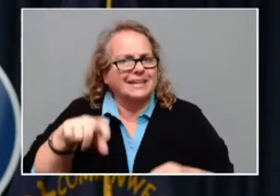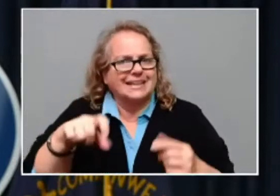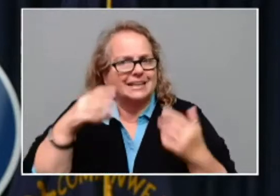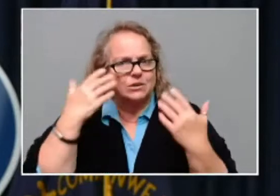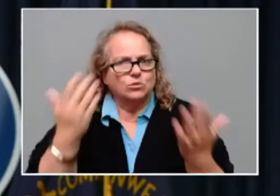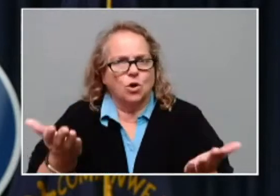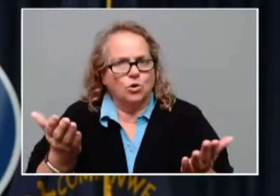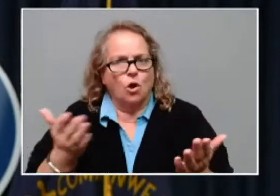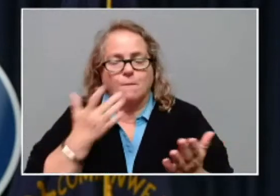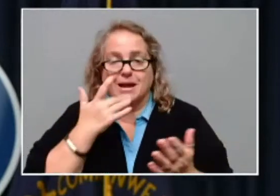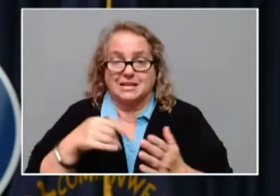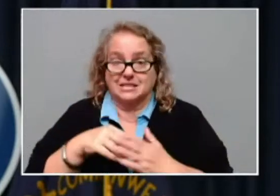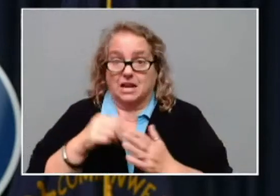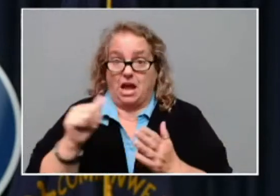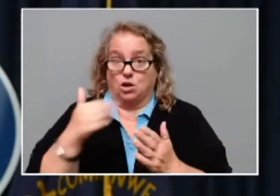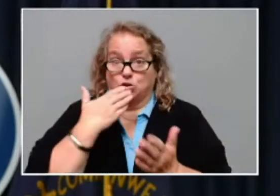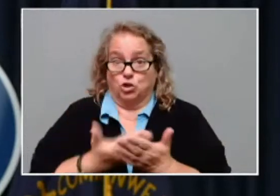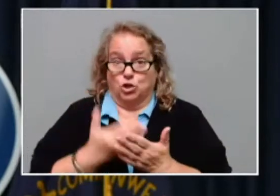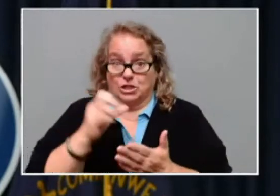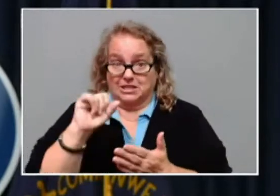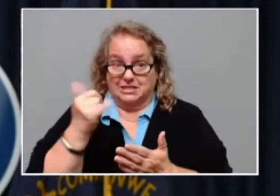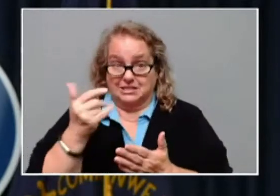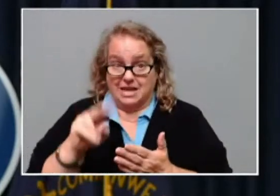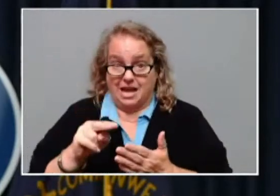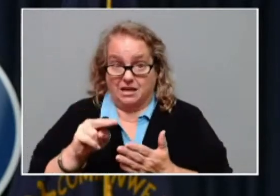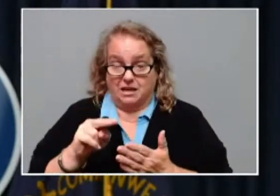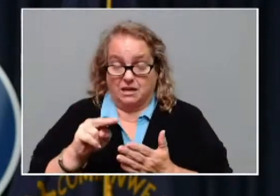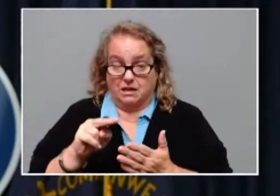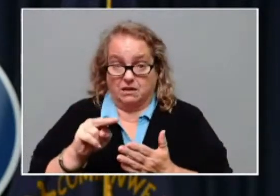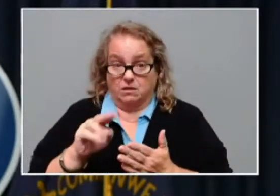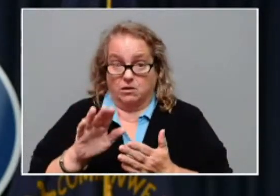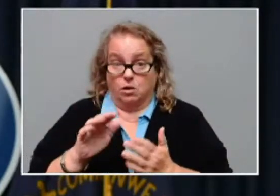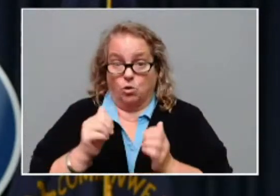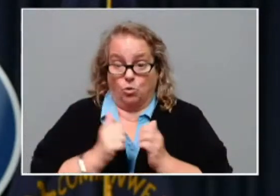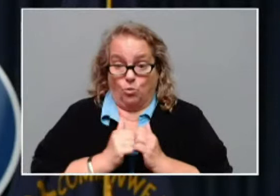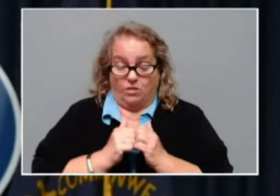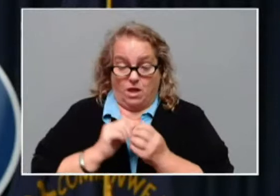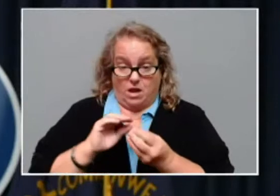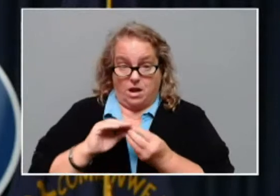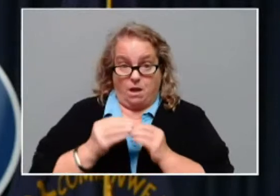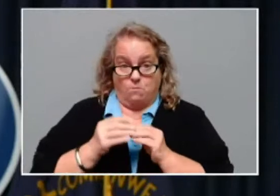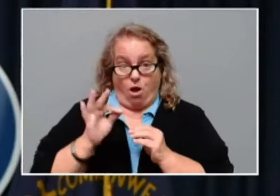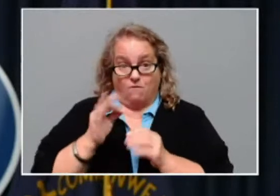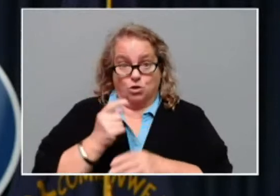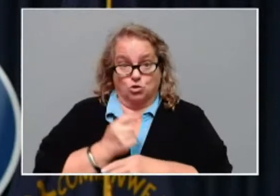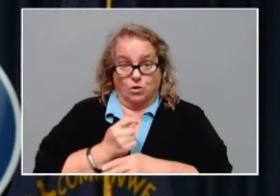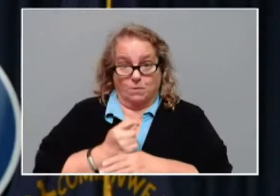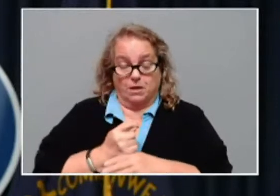good sign, with the number of treatments being requested dropping,